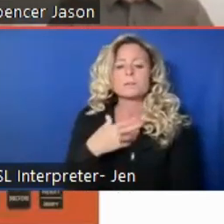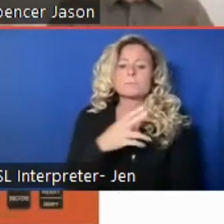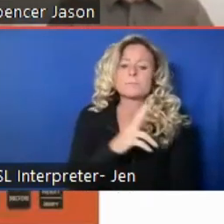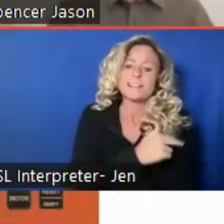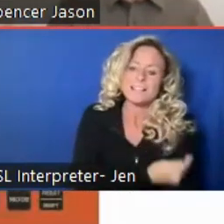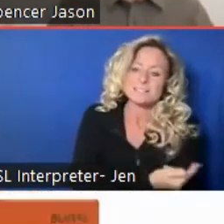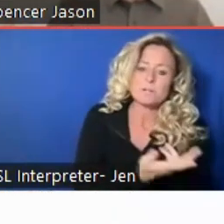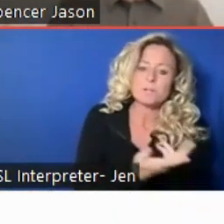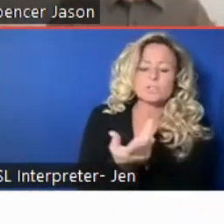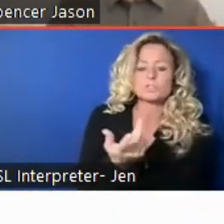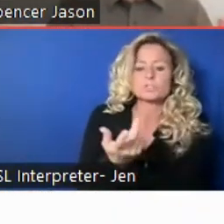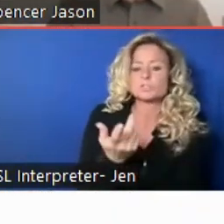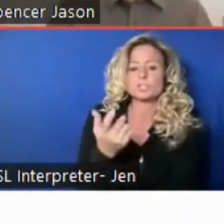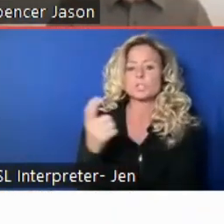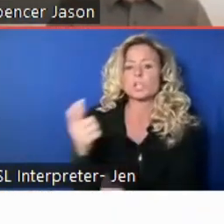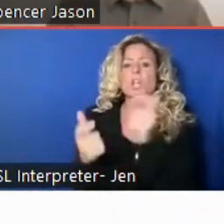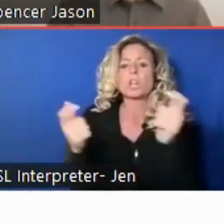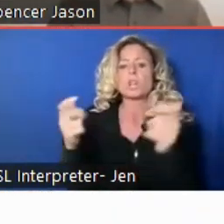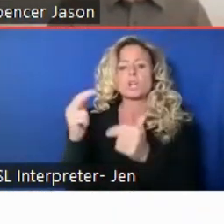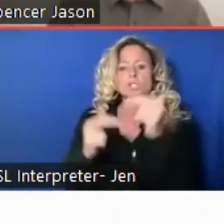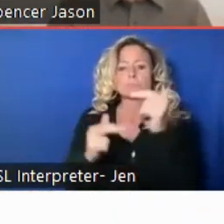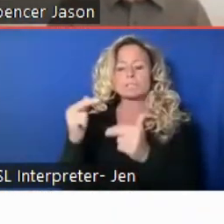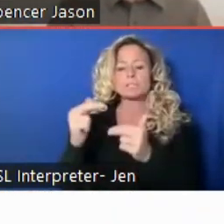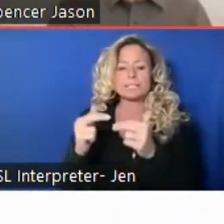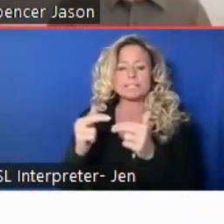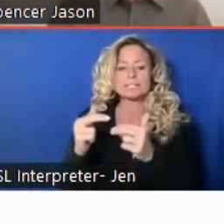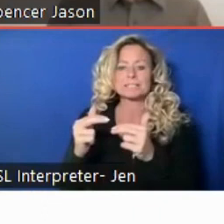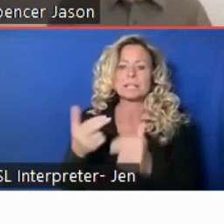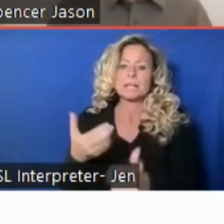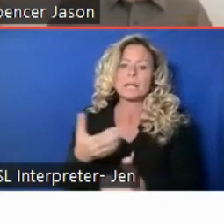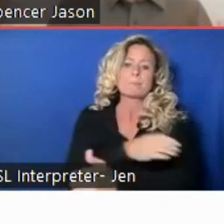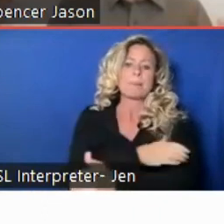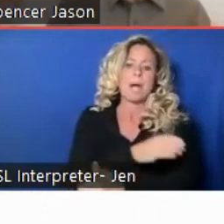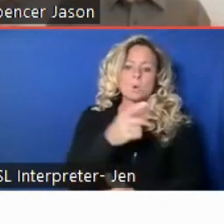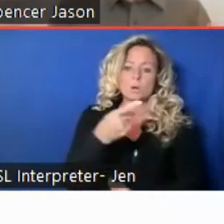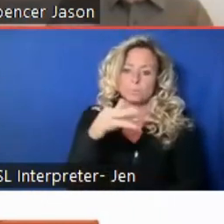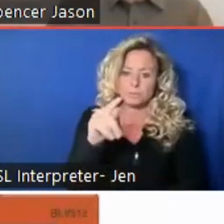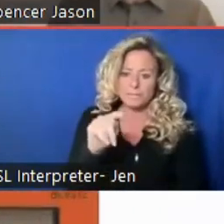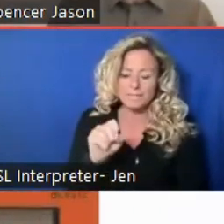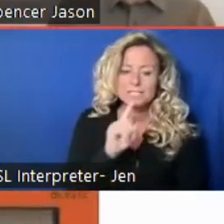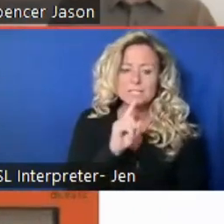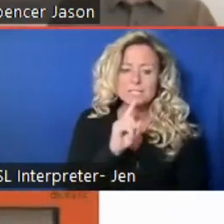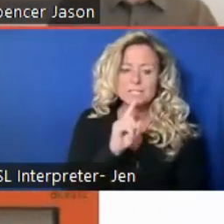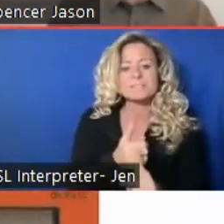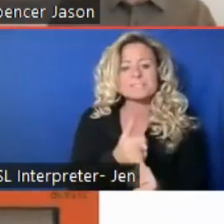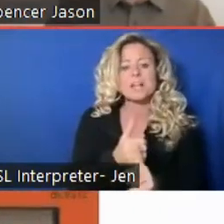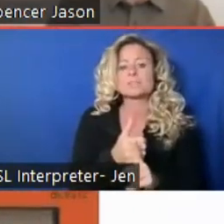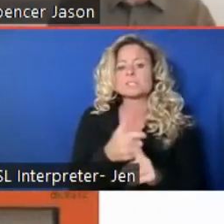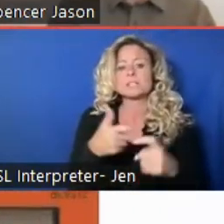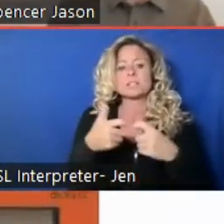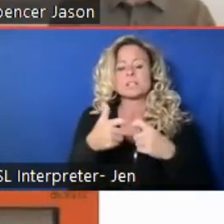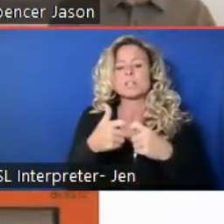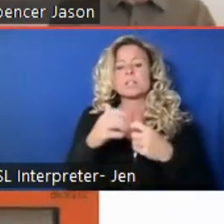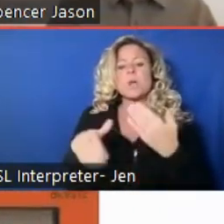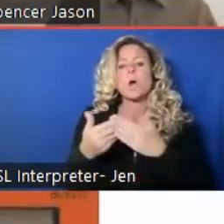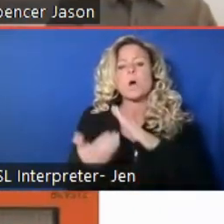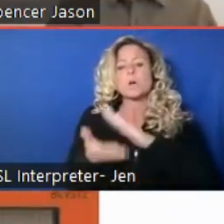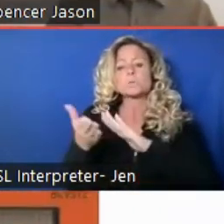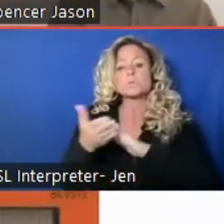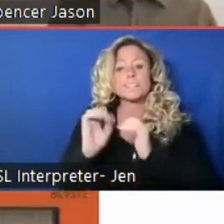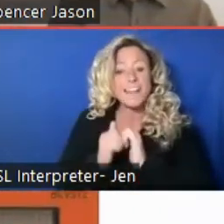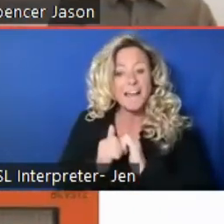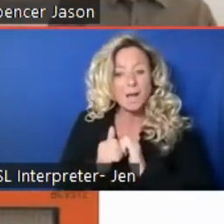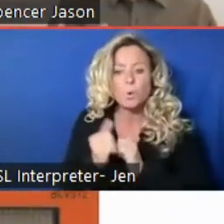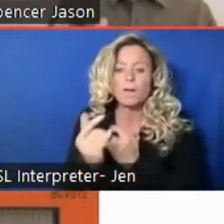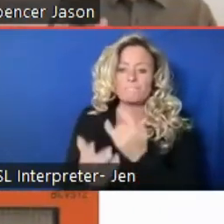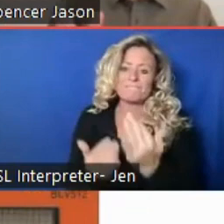hospitals, large buildings, power plants that power your homes. Um, they all run on fire. So